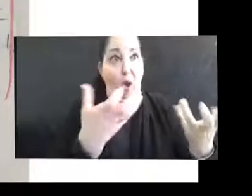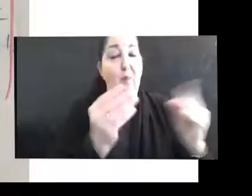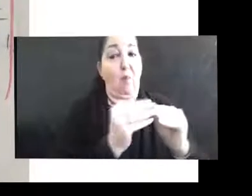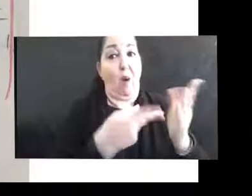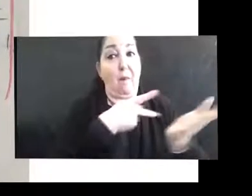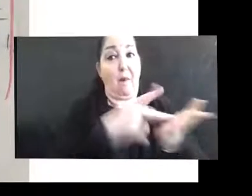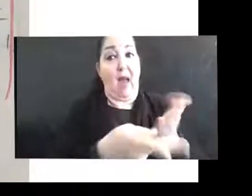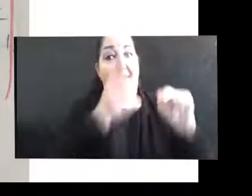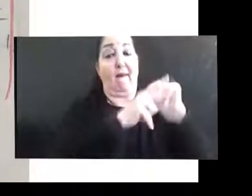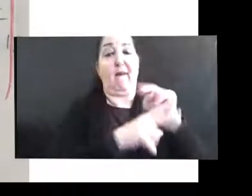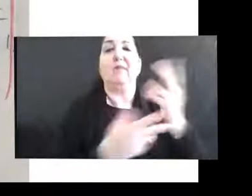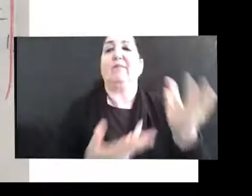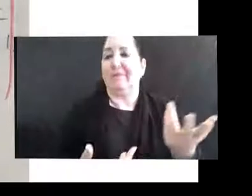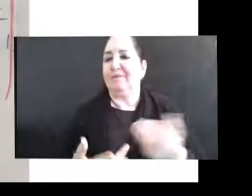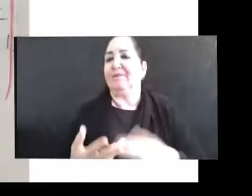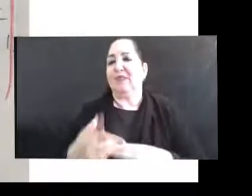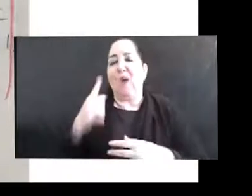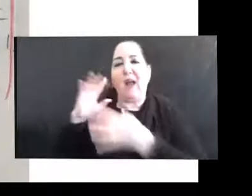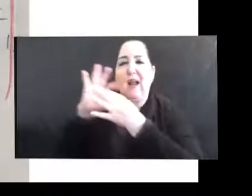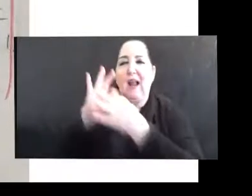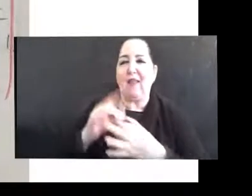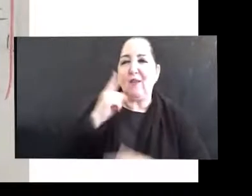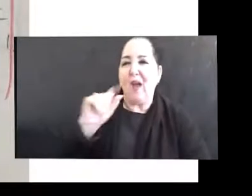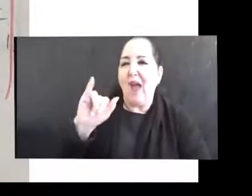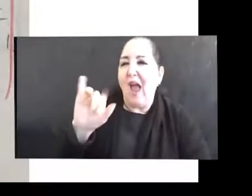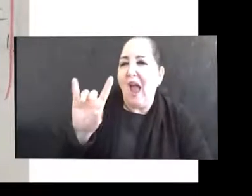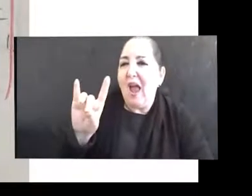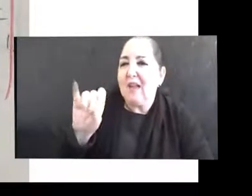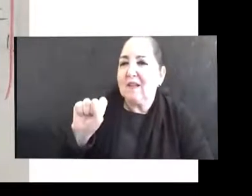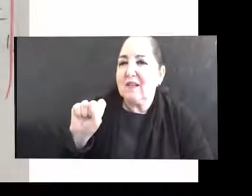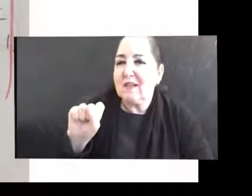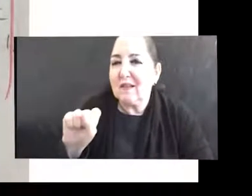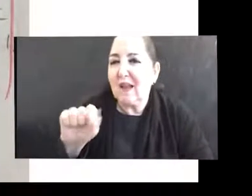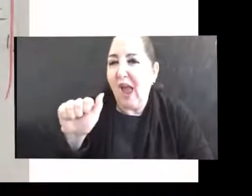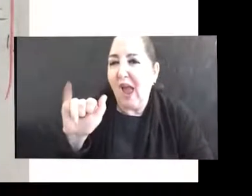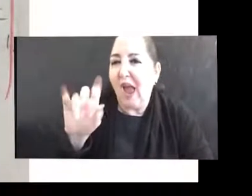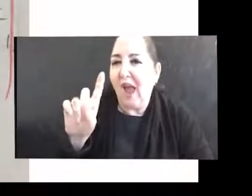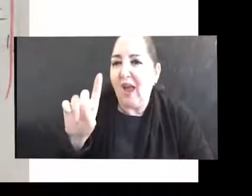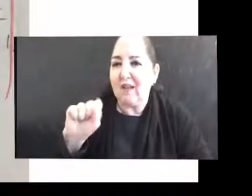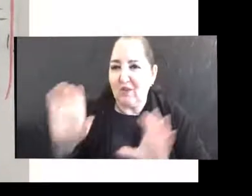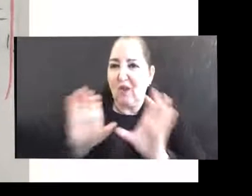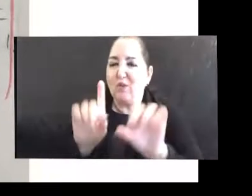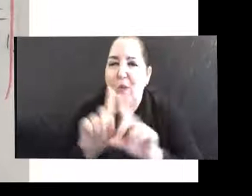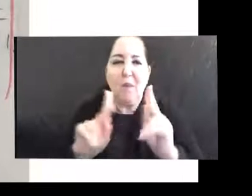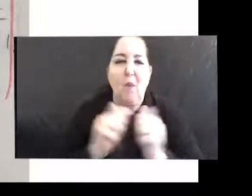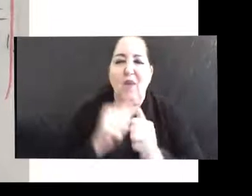fact with the AIDS crisis as well, where people who had sisters,